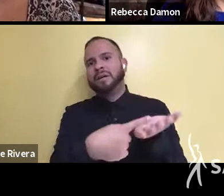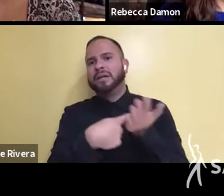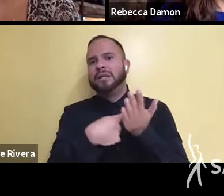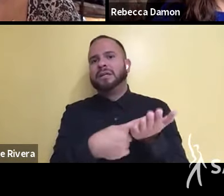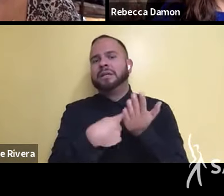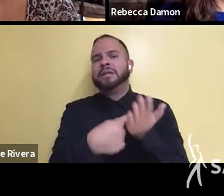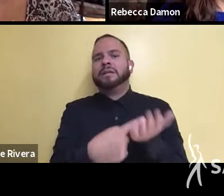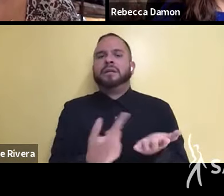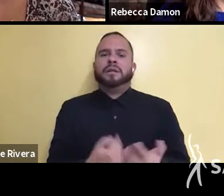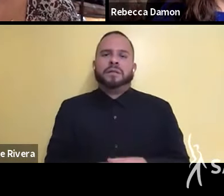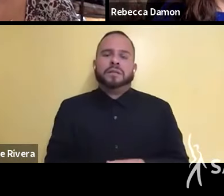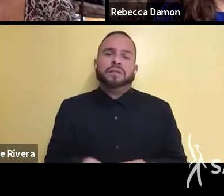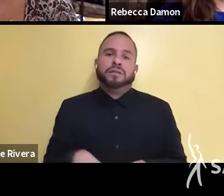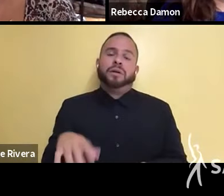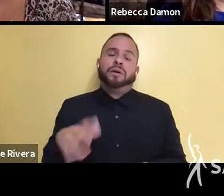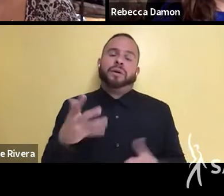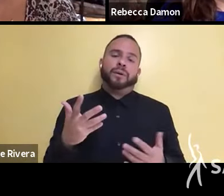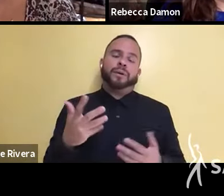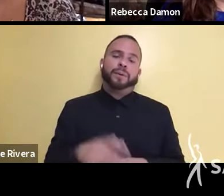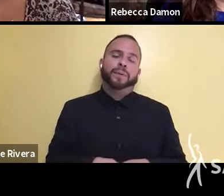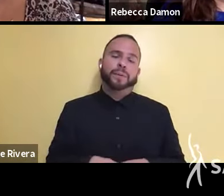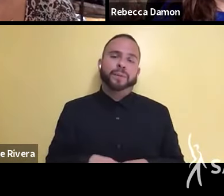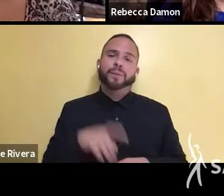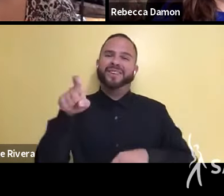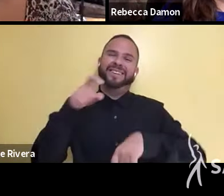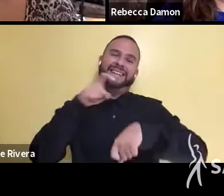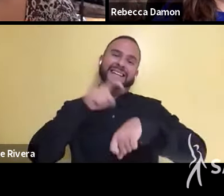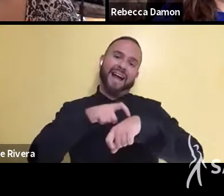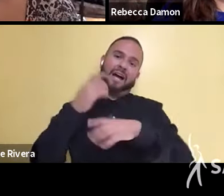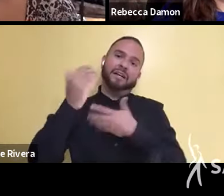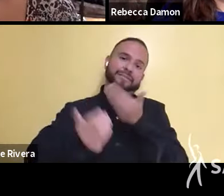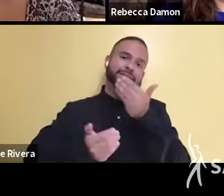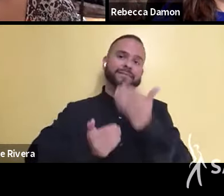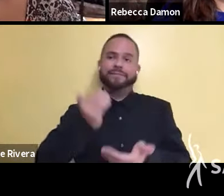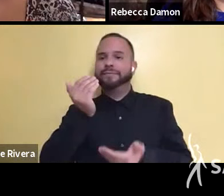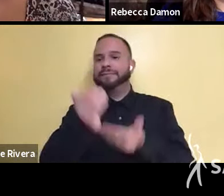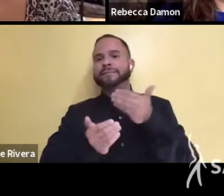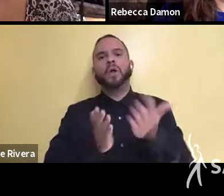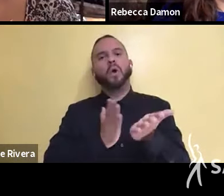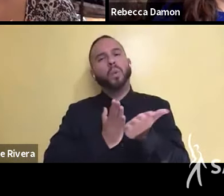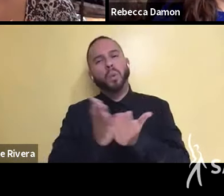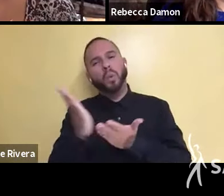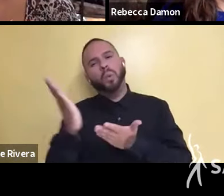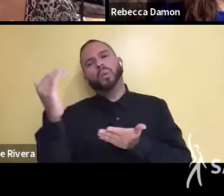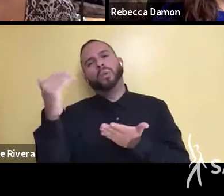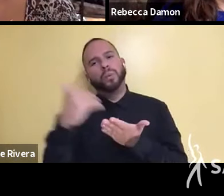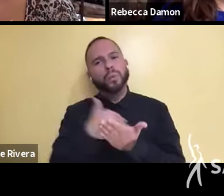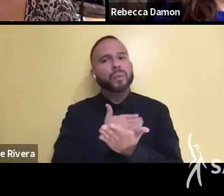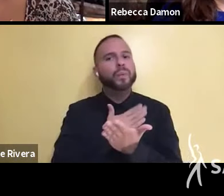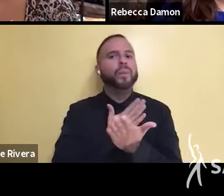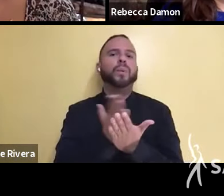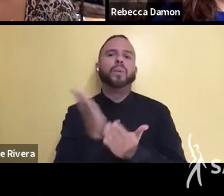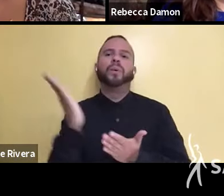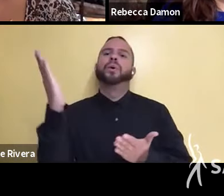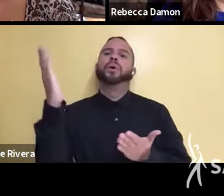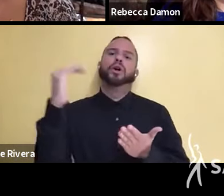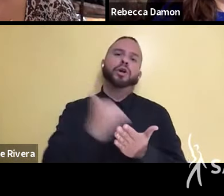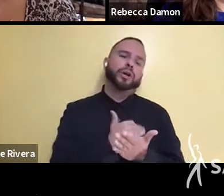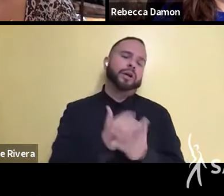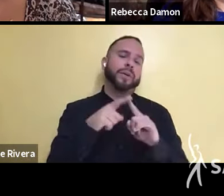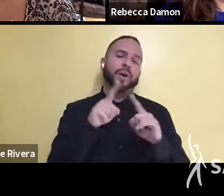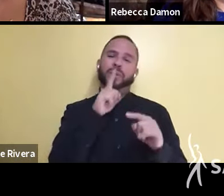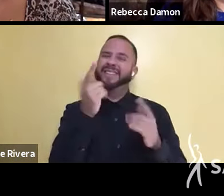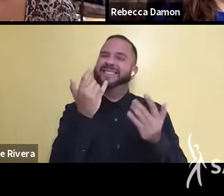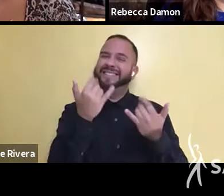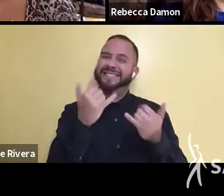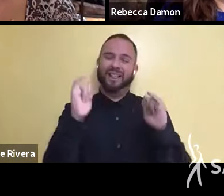it took a while for us to go through it, and we're still awaiting some major change.